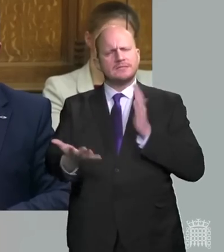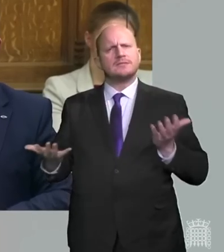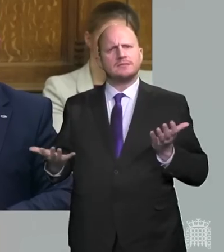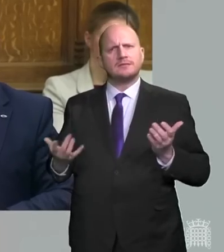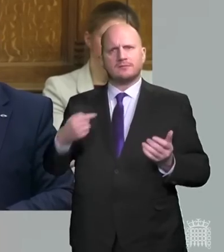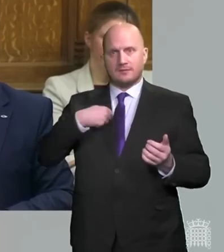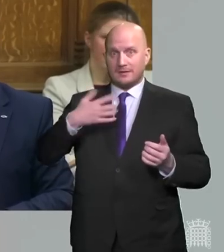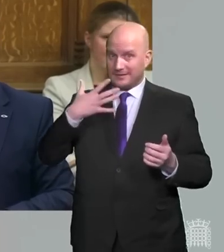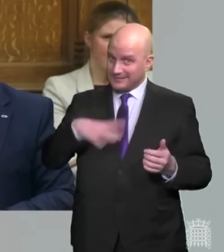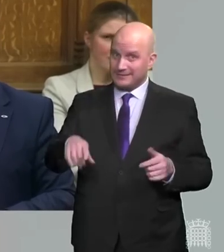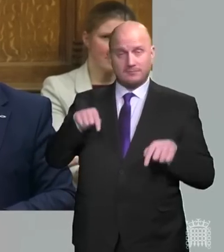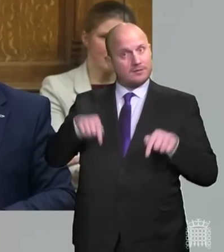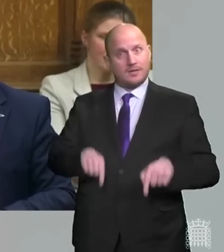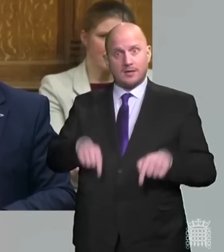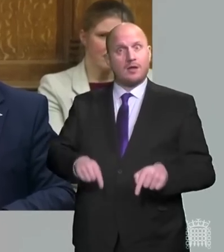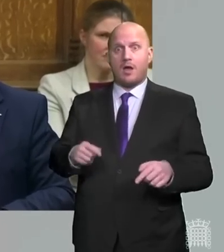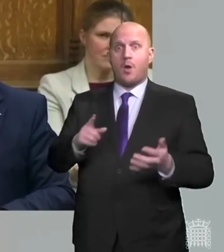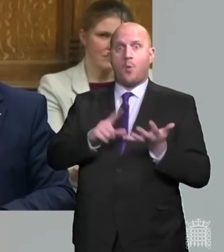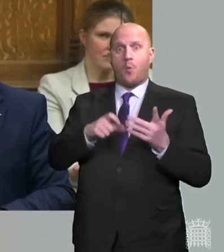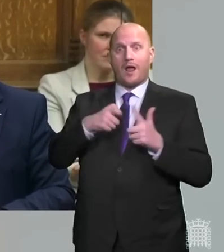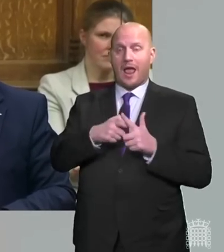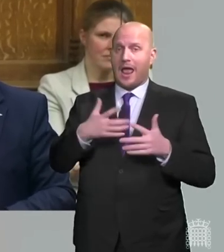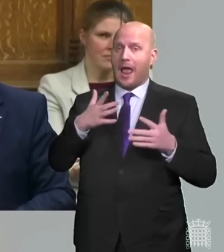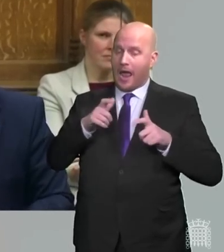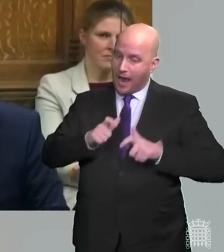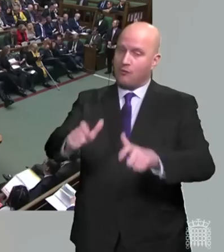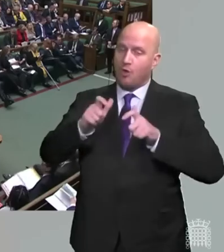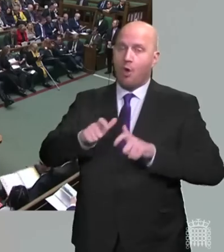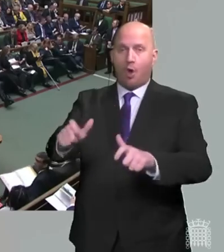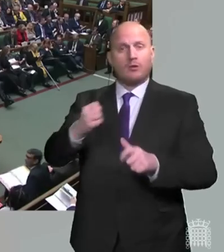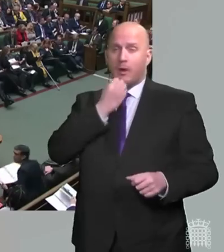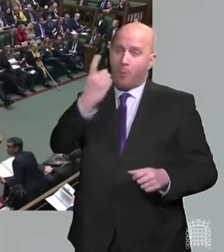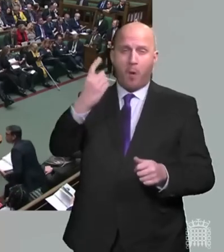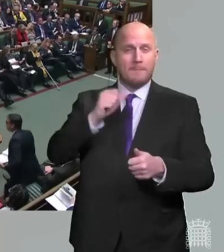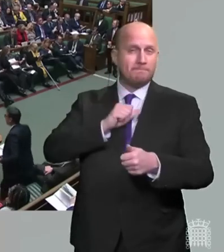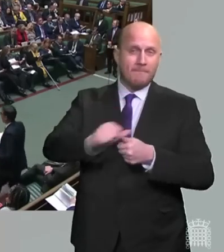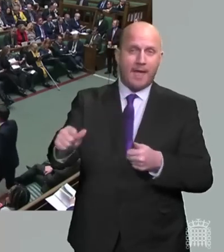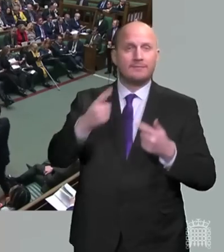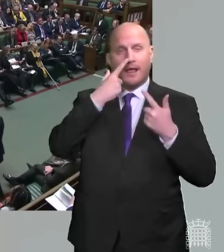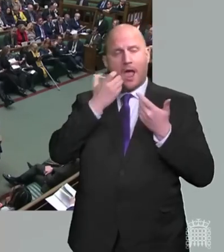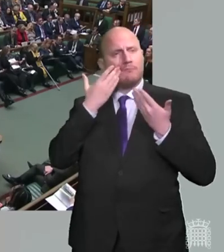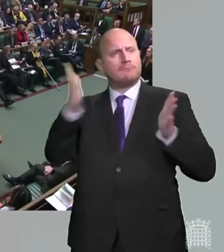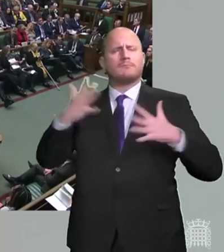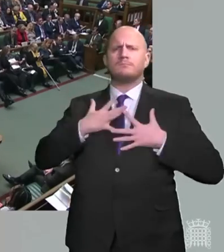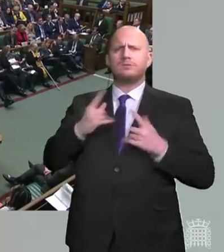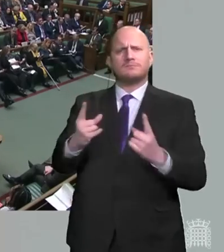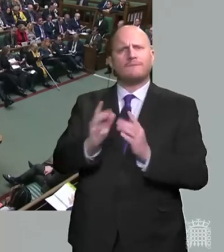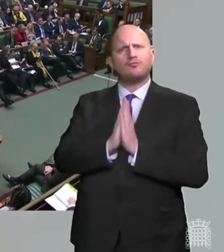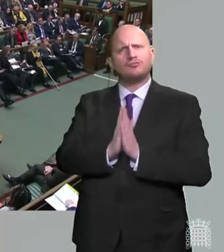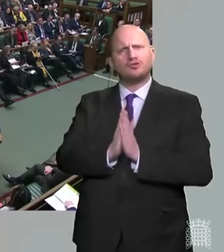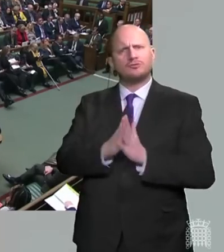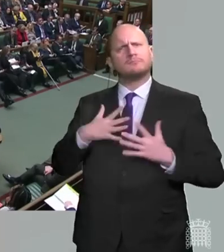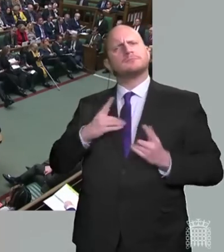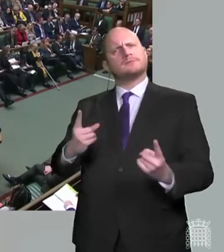a beacon for freedom of religion or belief across the world? Prime Minister. Well, Mr. Speaker,